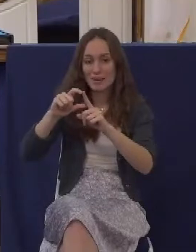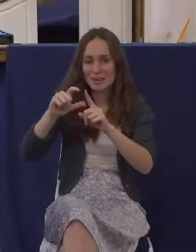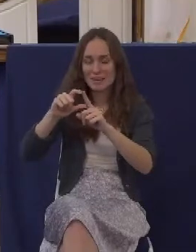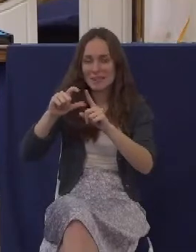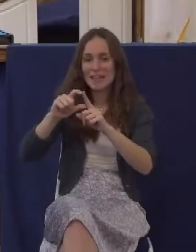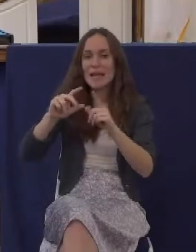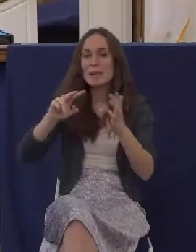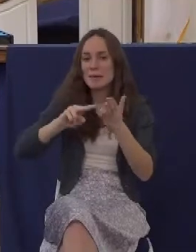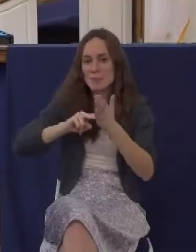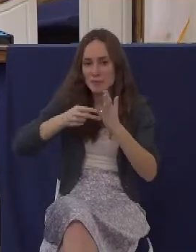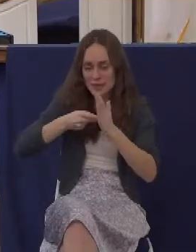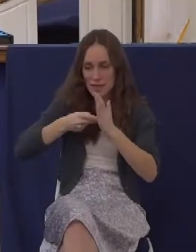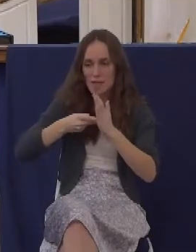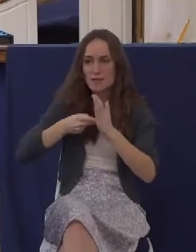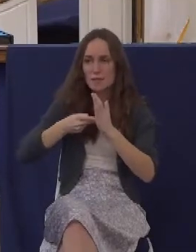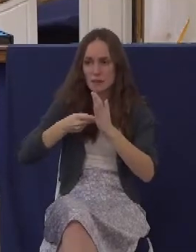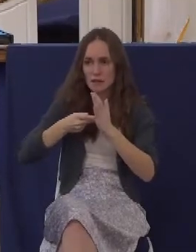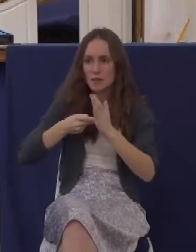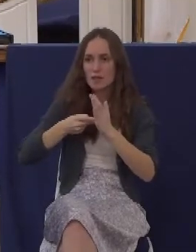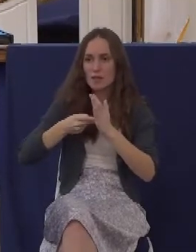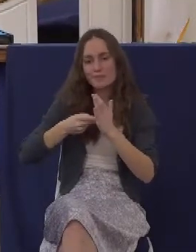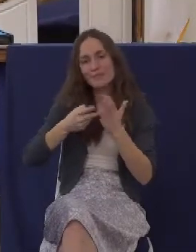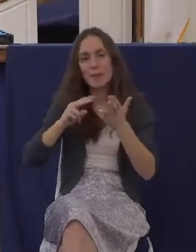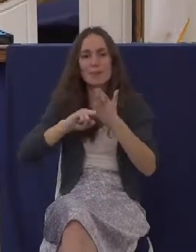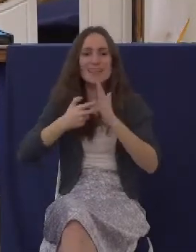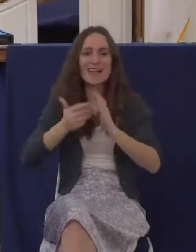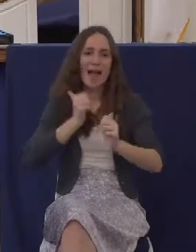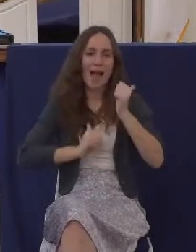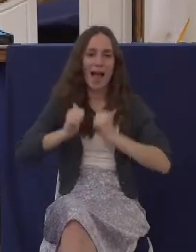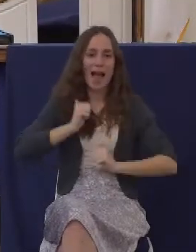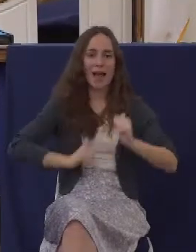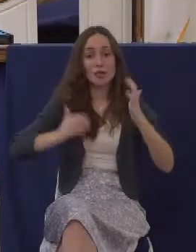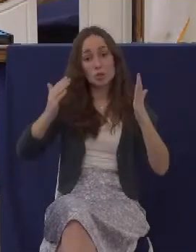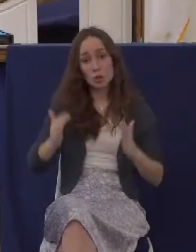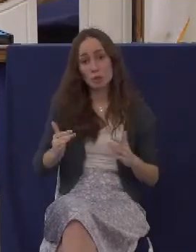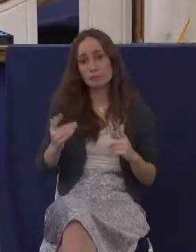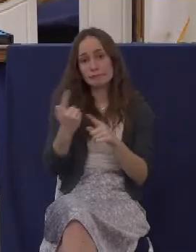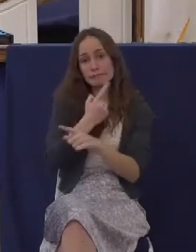culture of that day. It was actually the word used of an actor. It's appropriate.